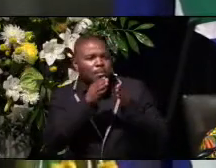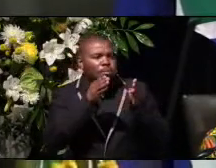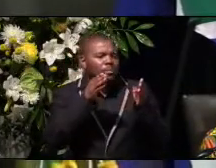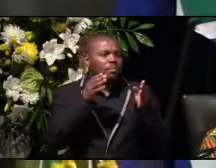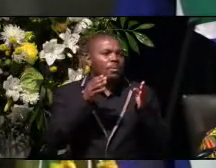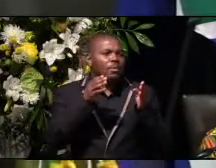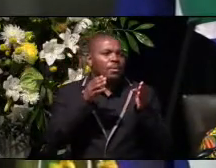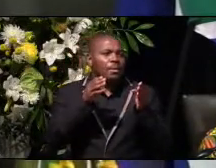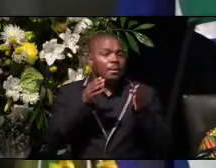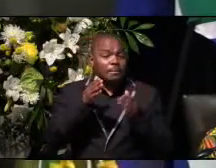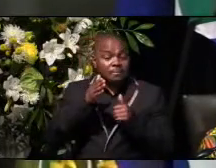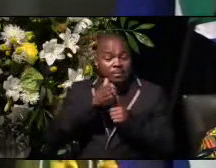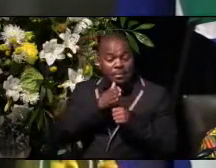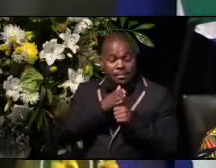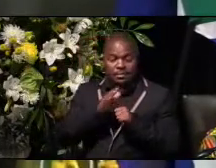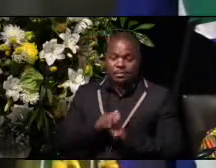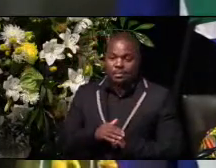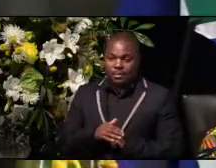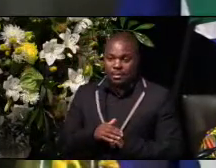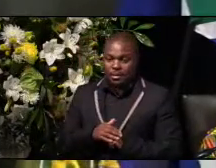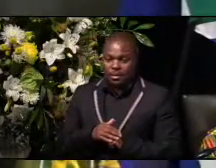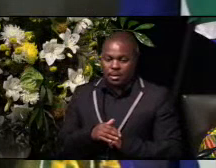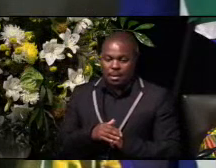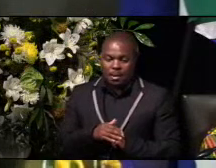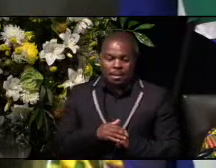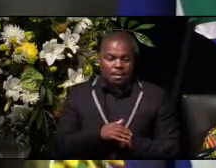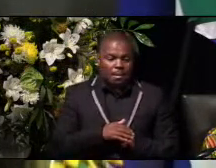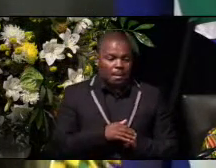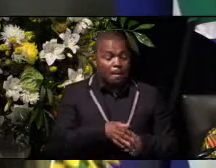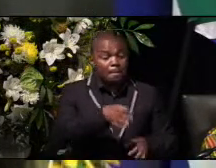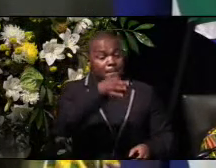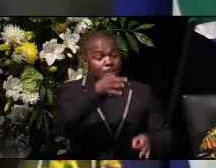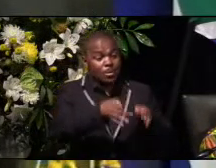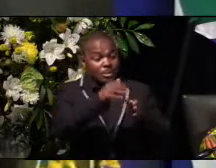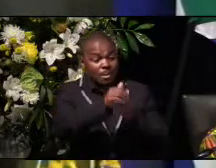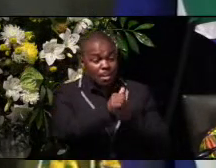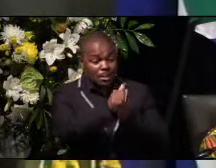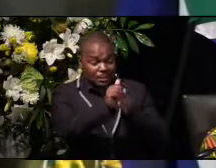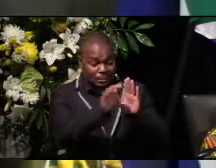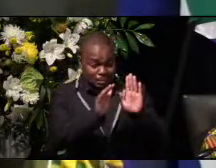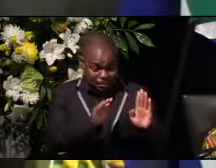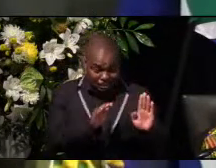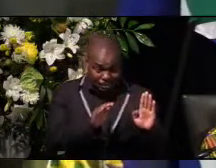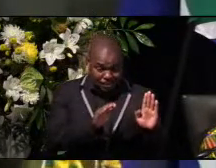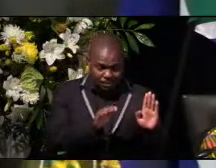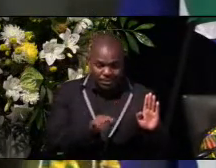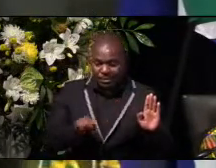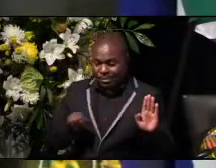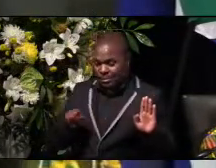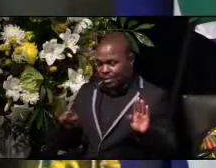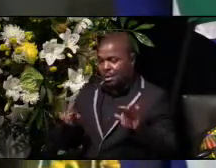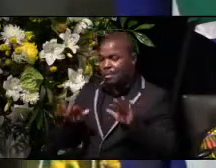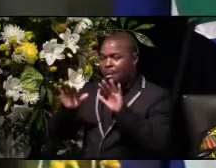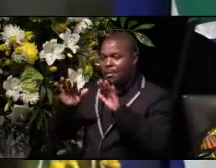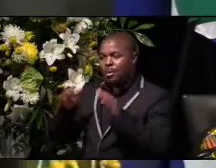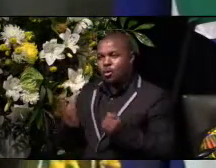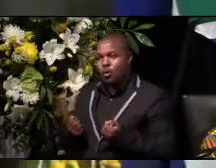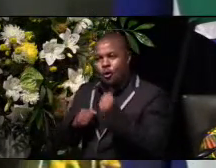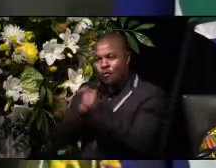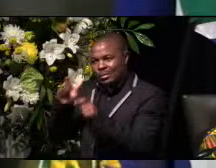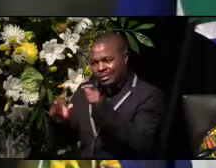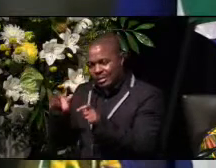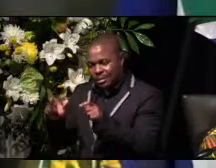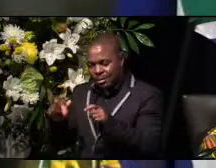that first of all that relationship between public political leadership and the public officials must be